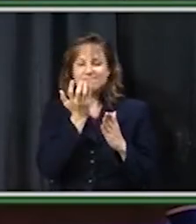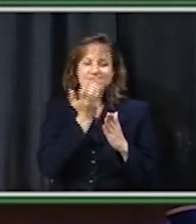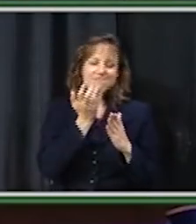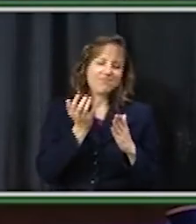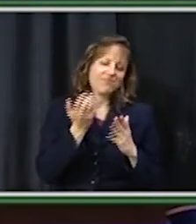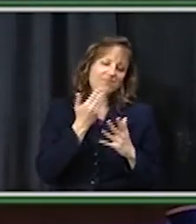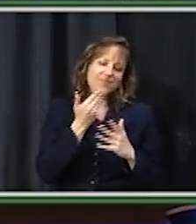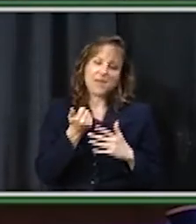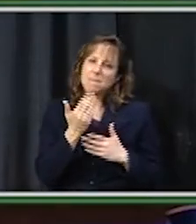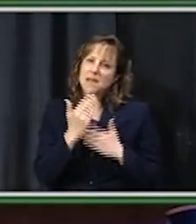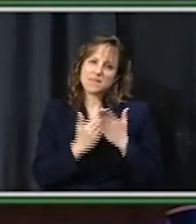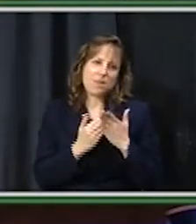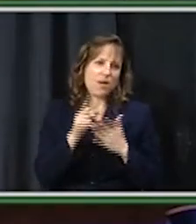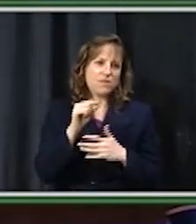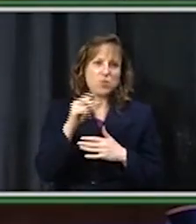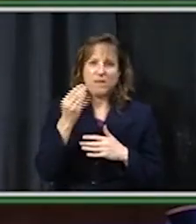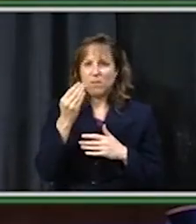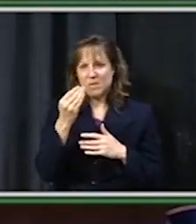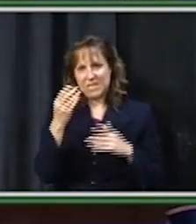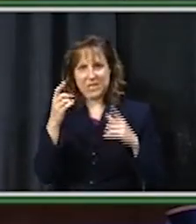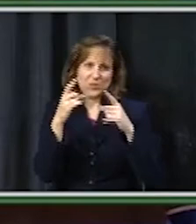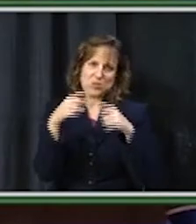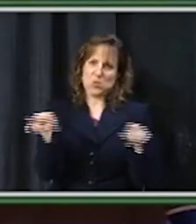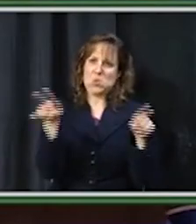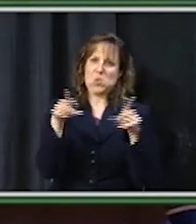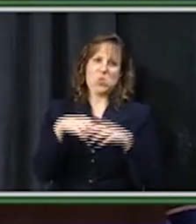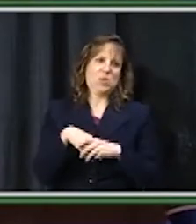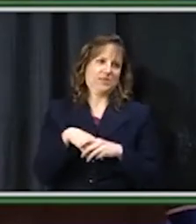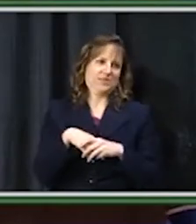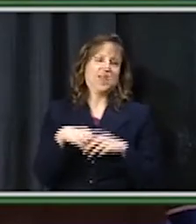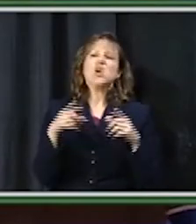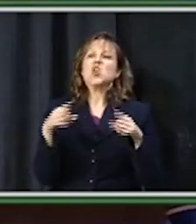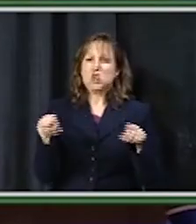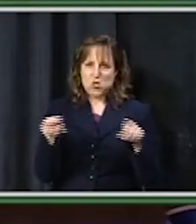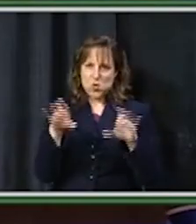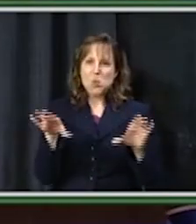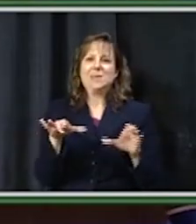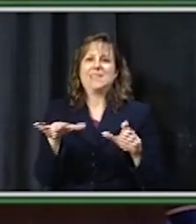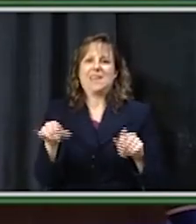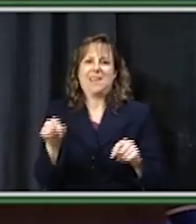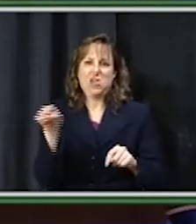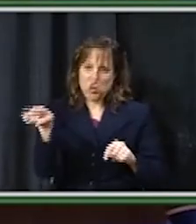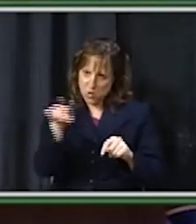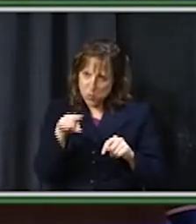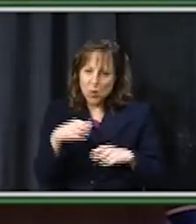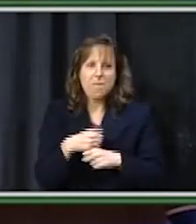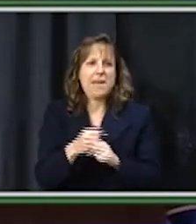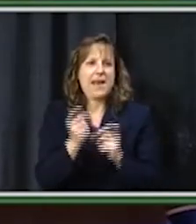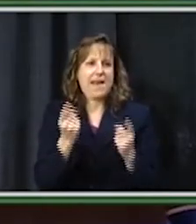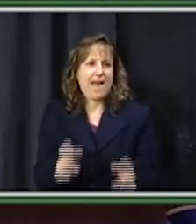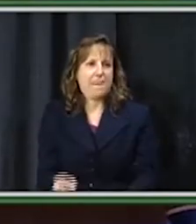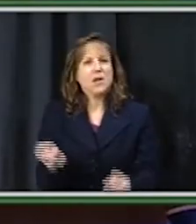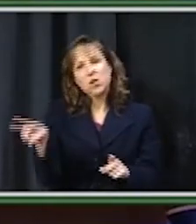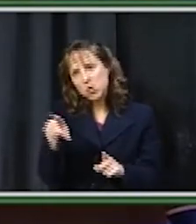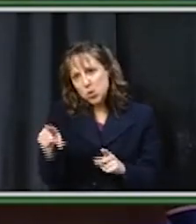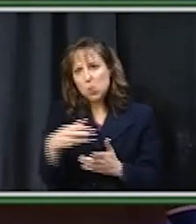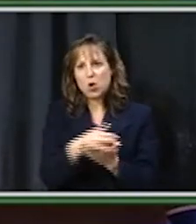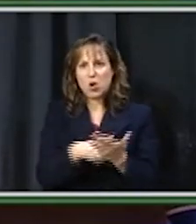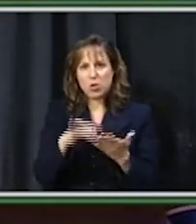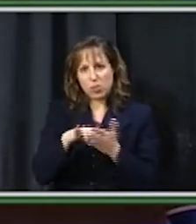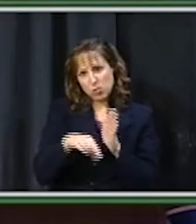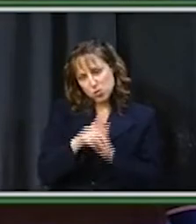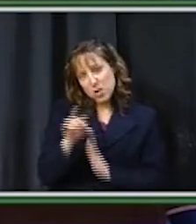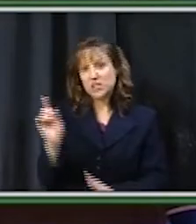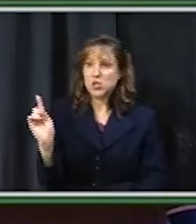2014 remains all yours. You did it. You made this happen. You got these grades.